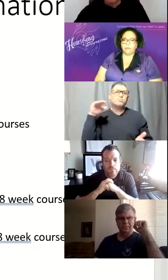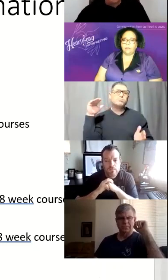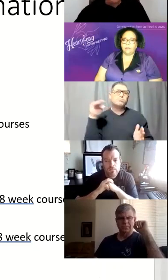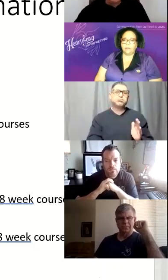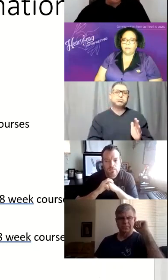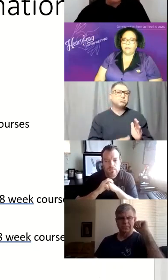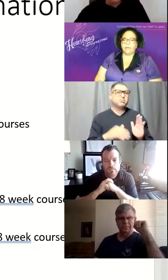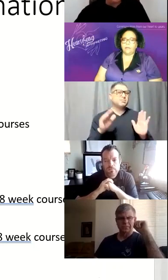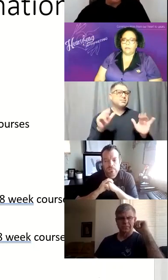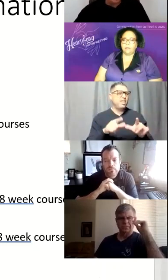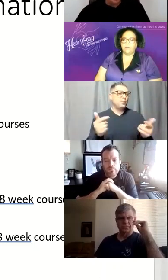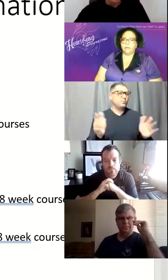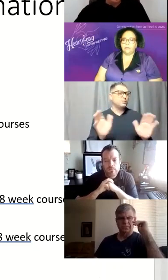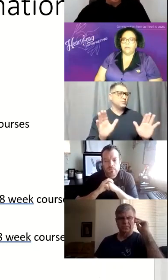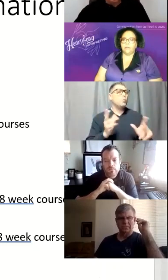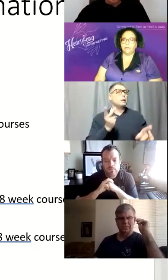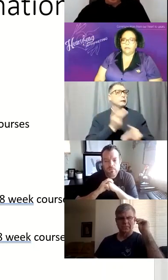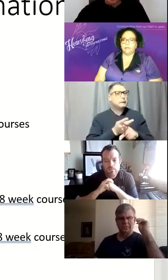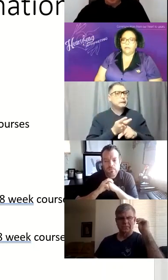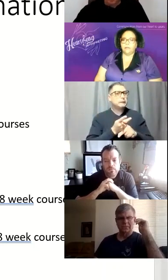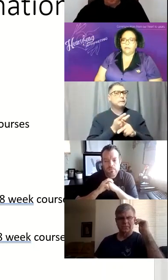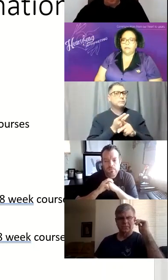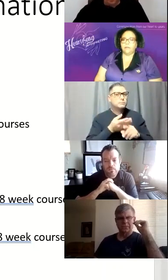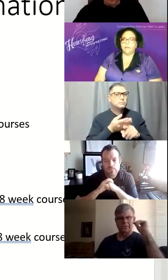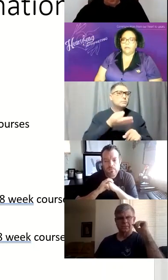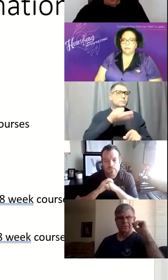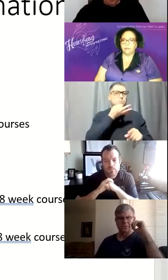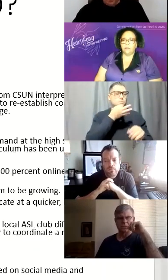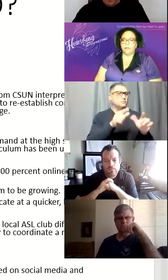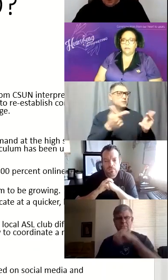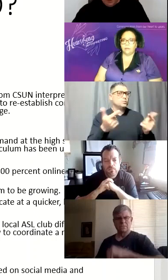language experience that we may provide.